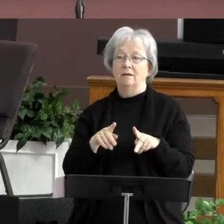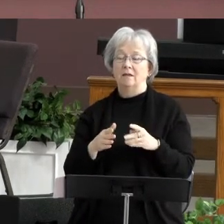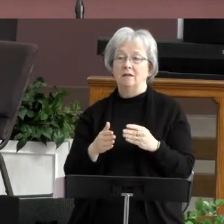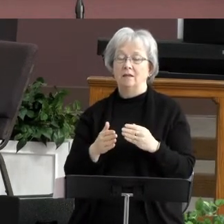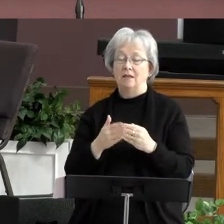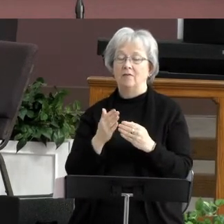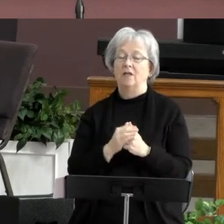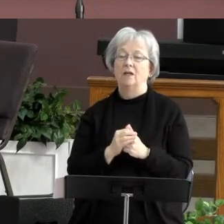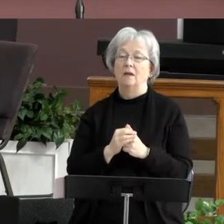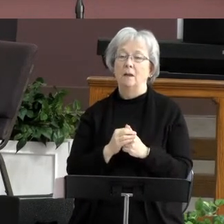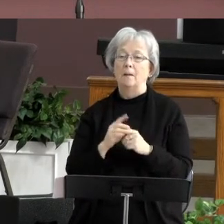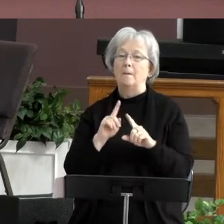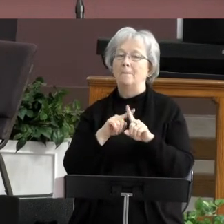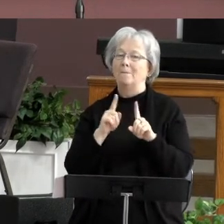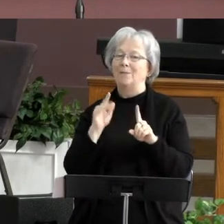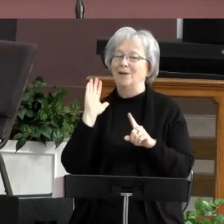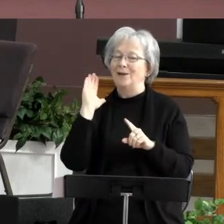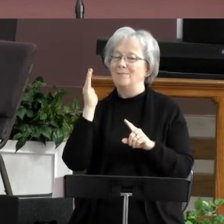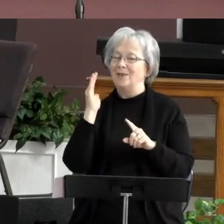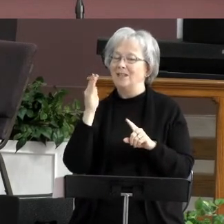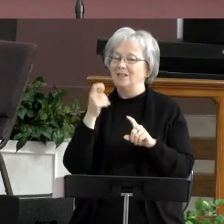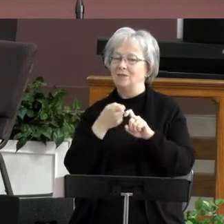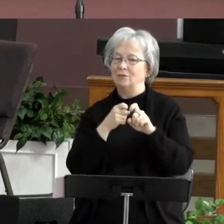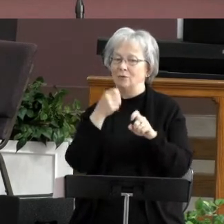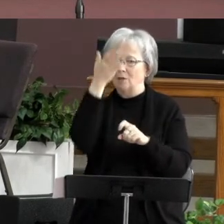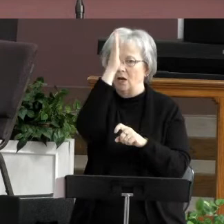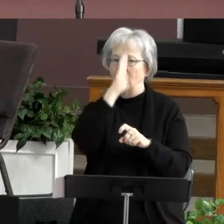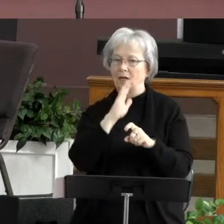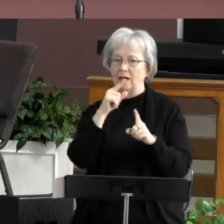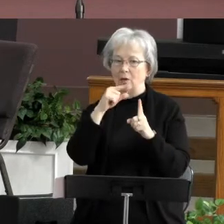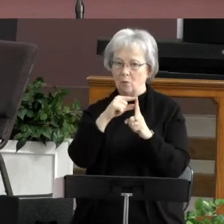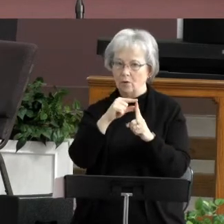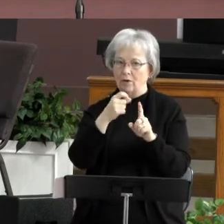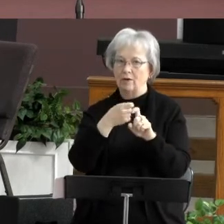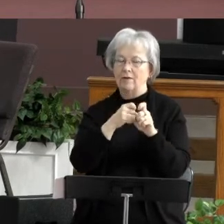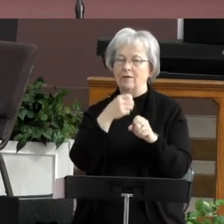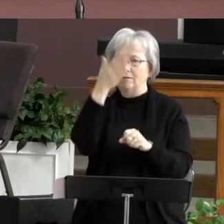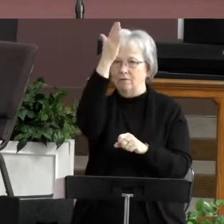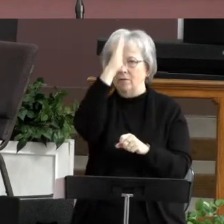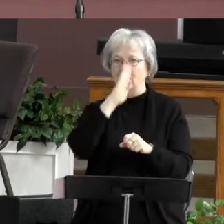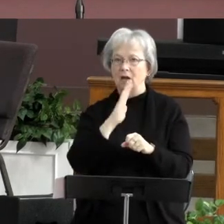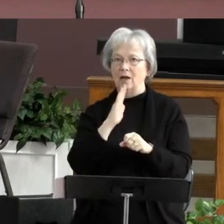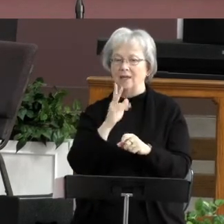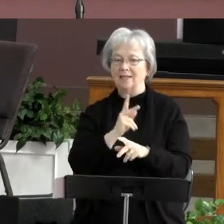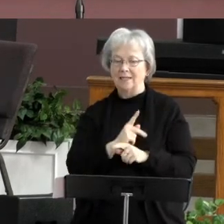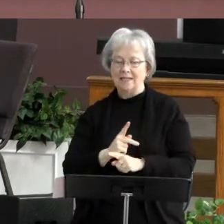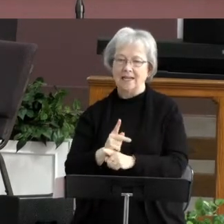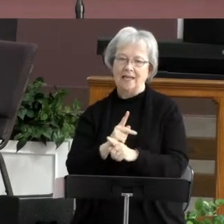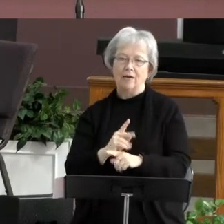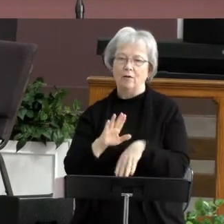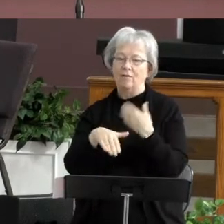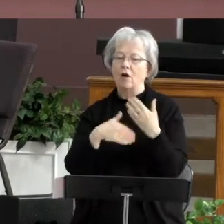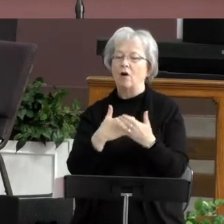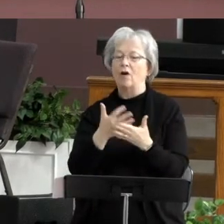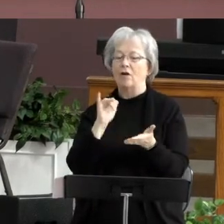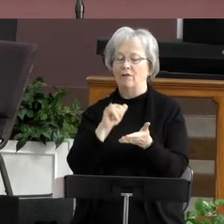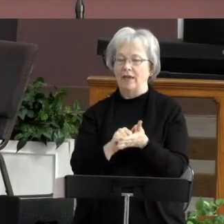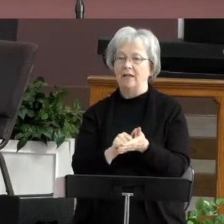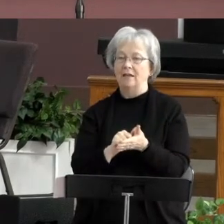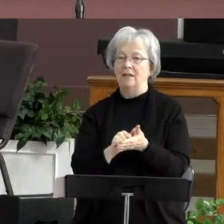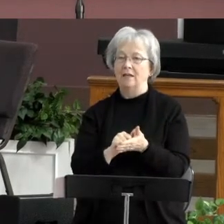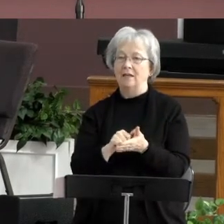a message from God, a word from God, can take care of all of that. And it